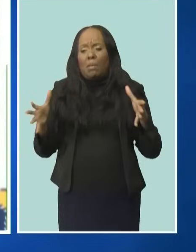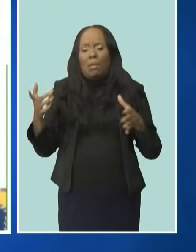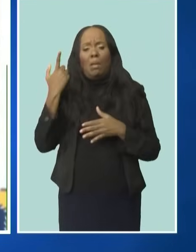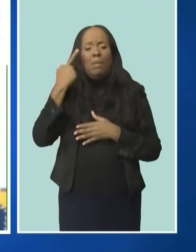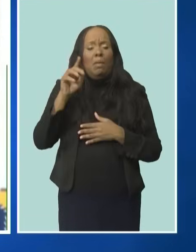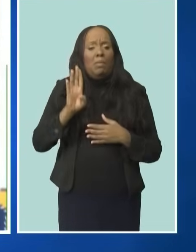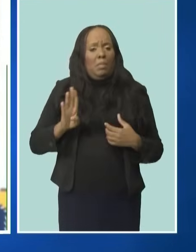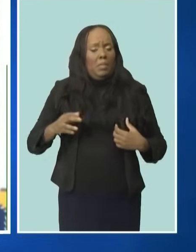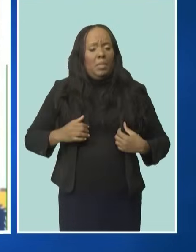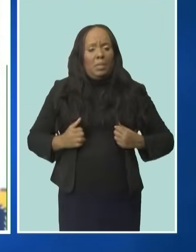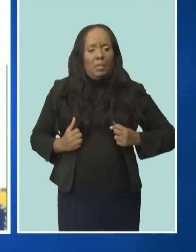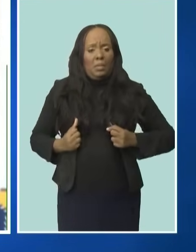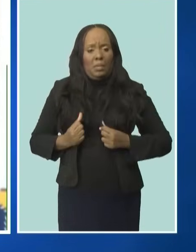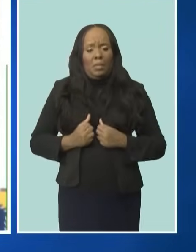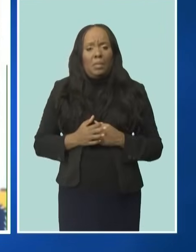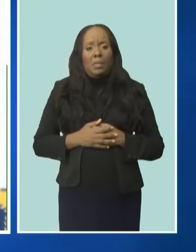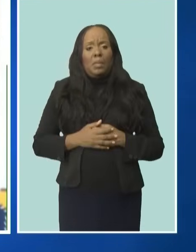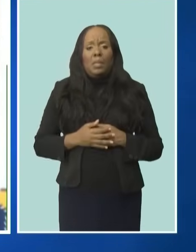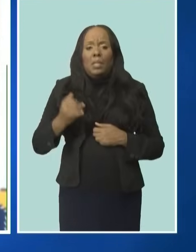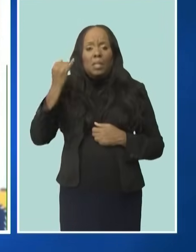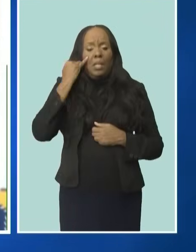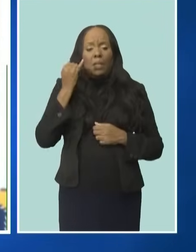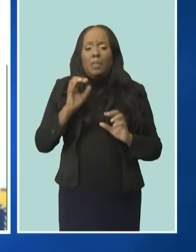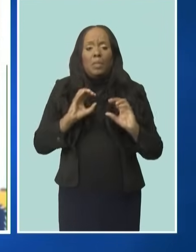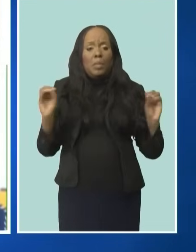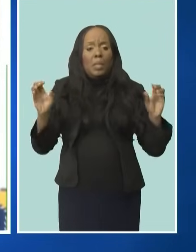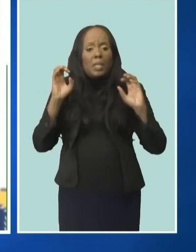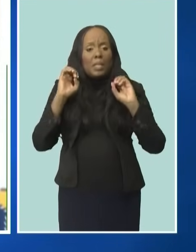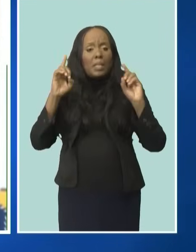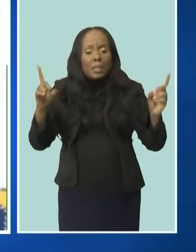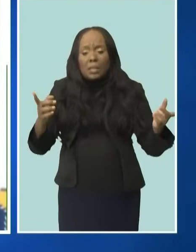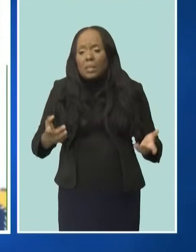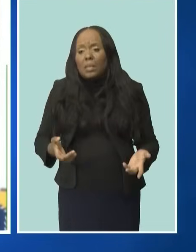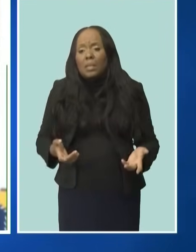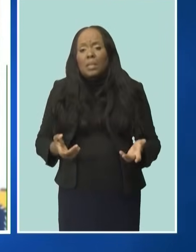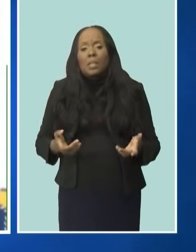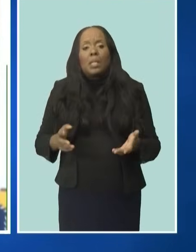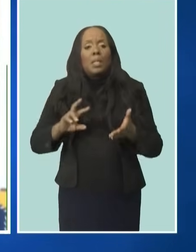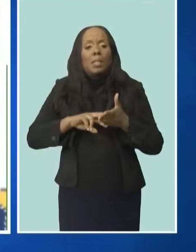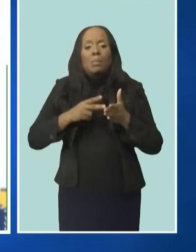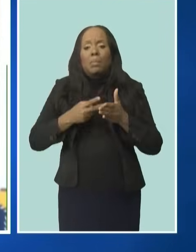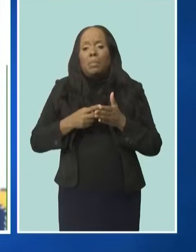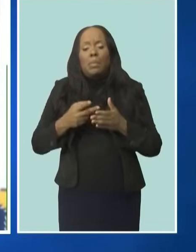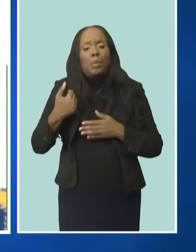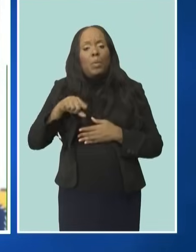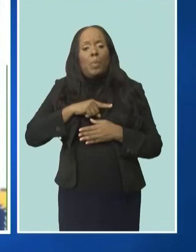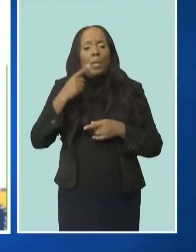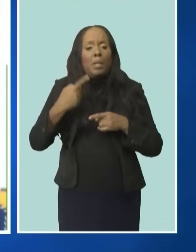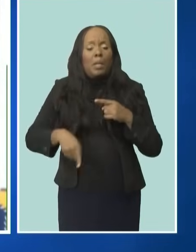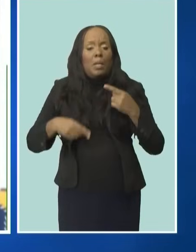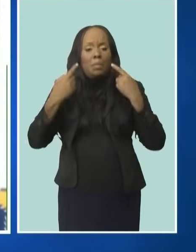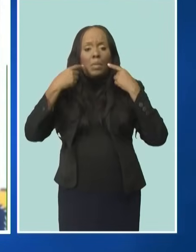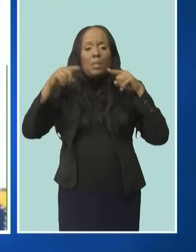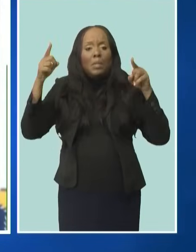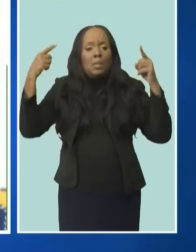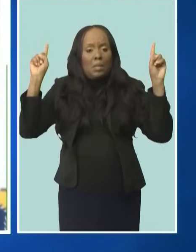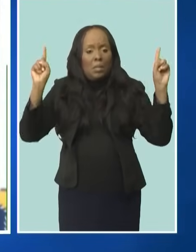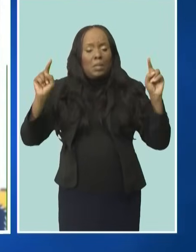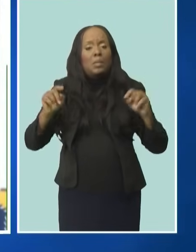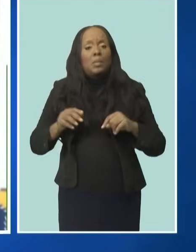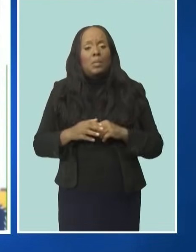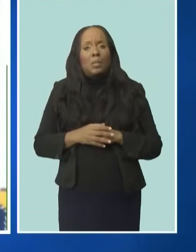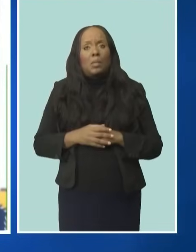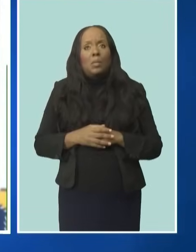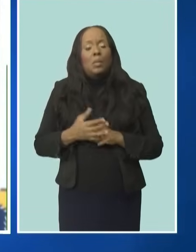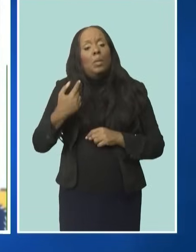Because without that, our people will not be able to achieve the most that they can achieve. That we look forward